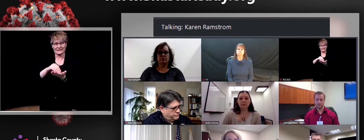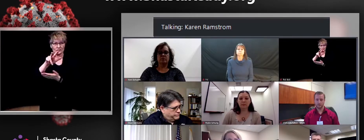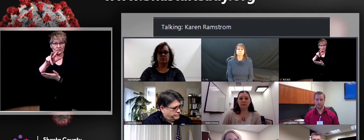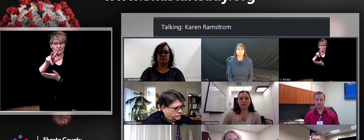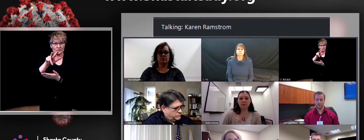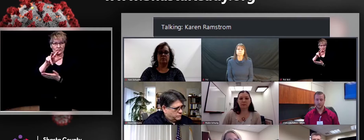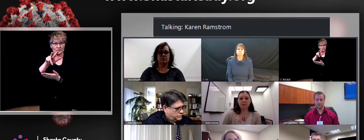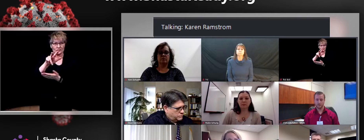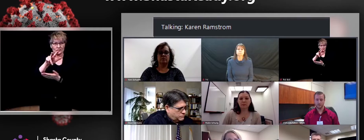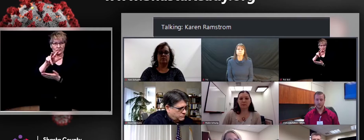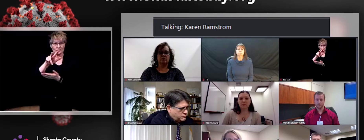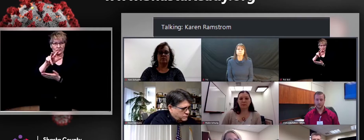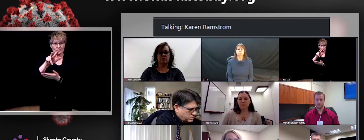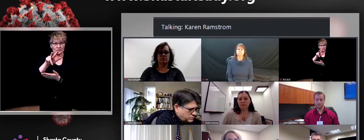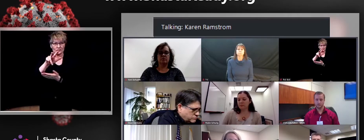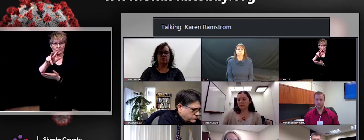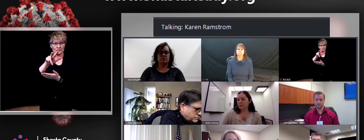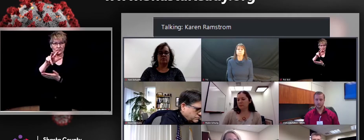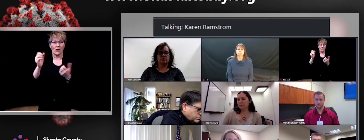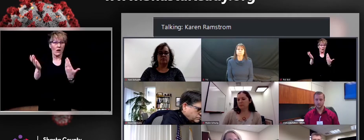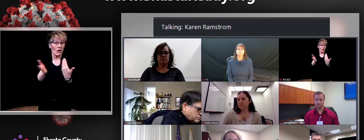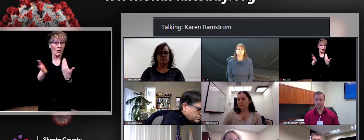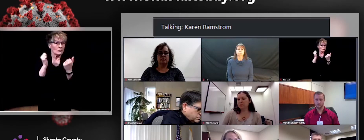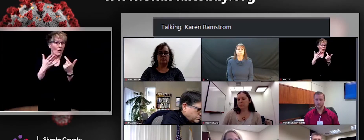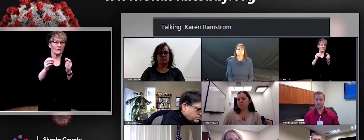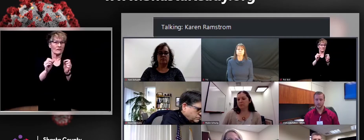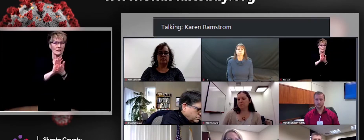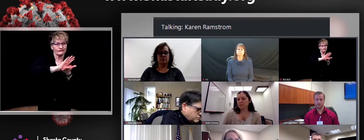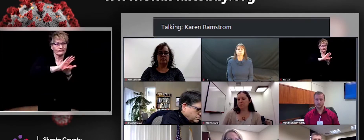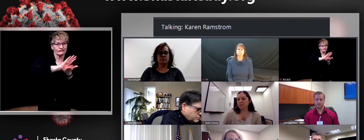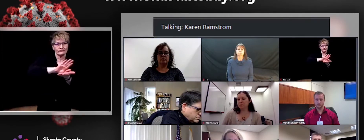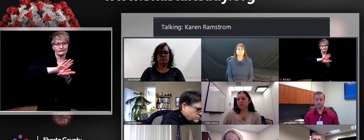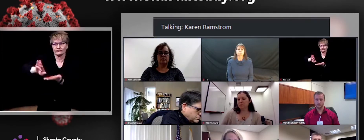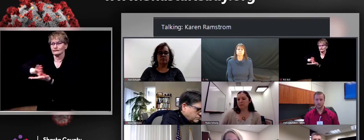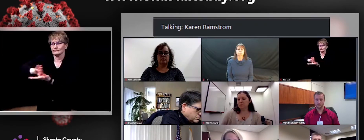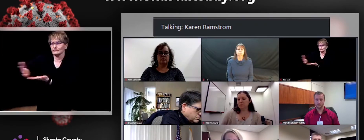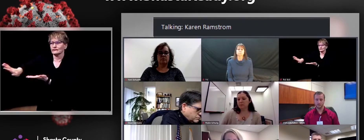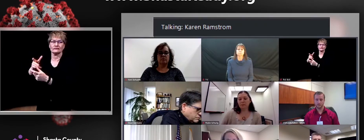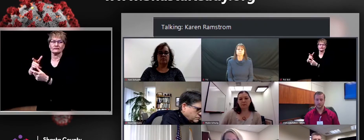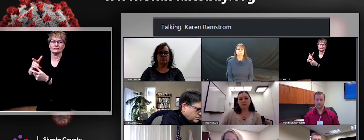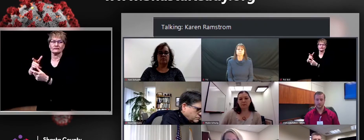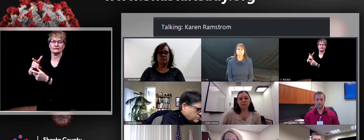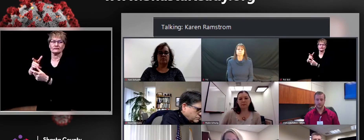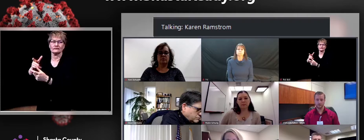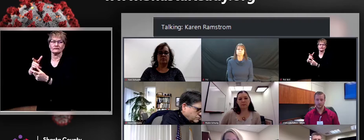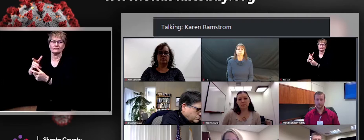much pushed all of that out. We push it out every week, and I'm going to explain that process in just a moment.